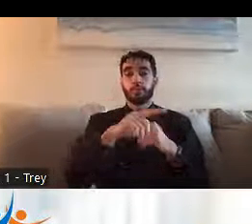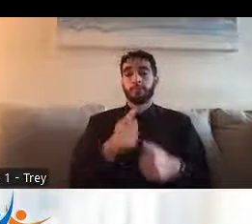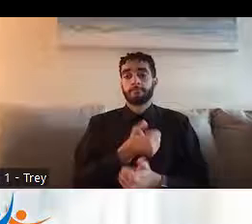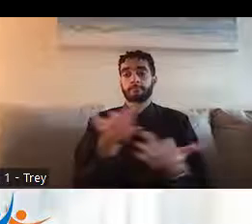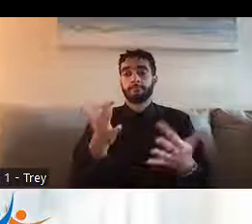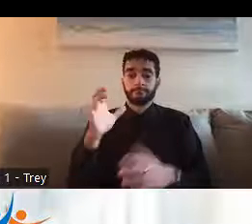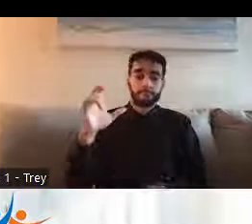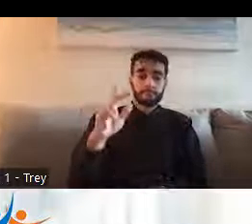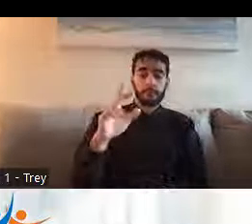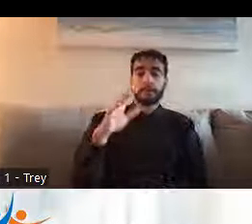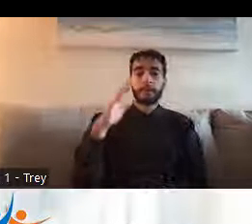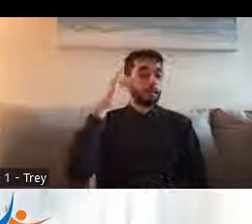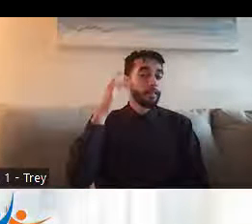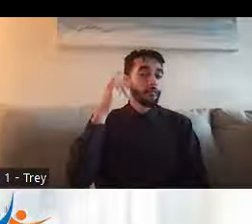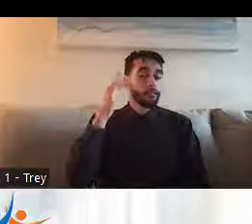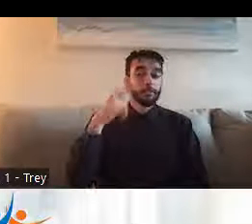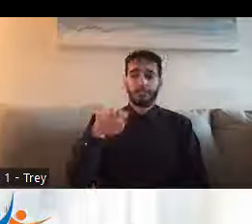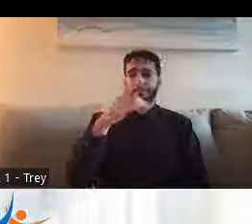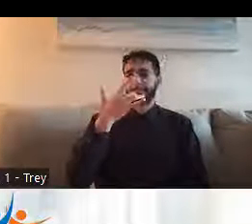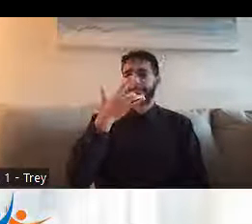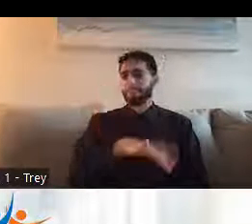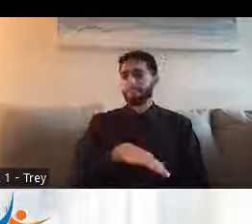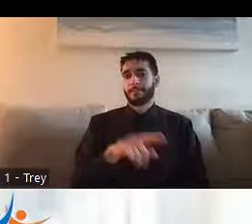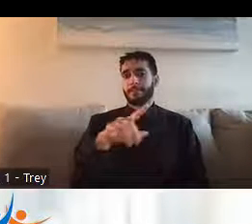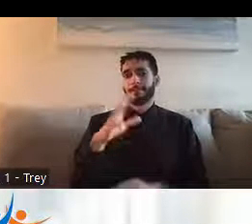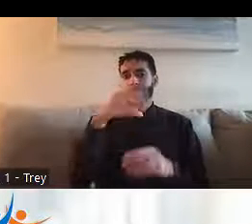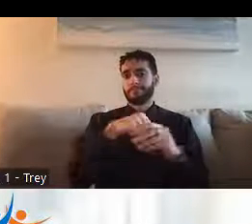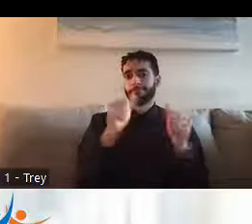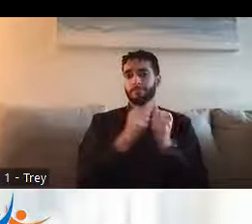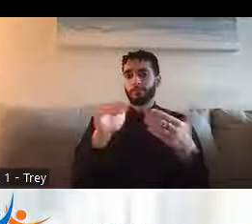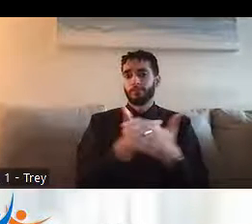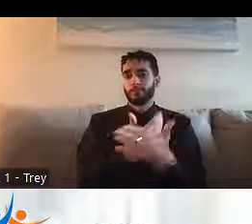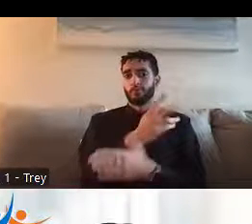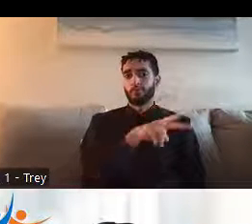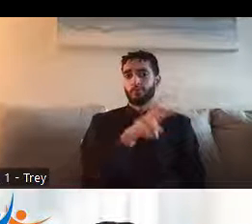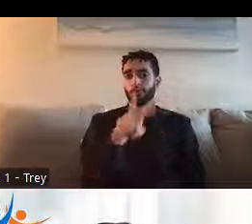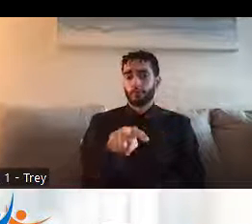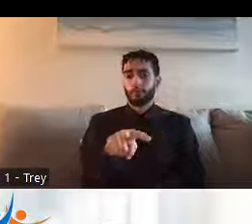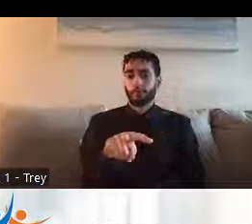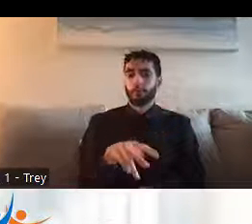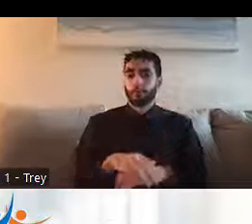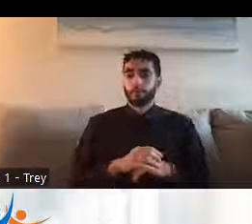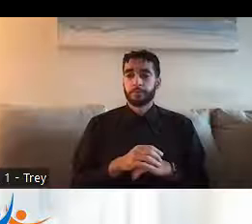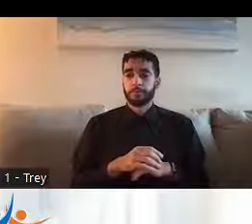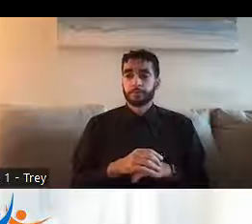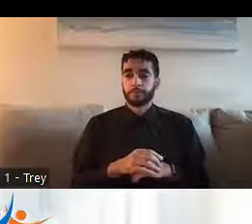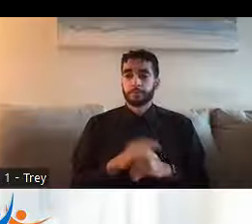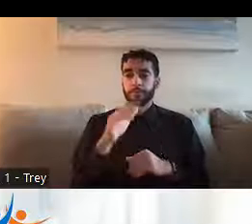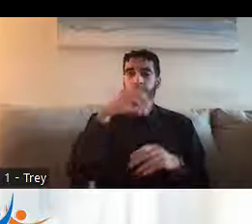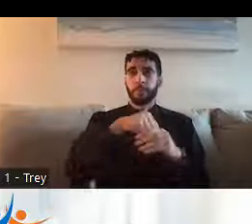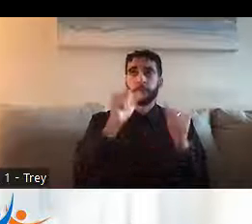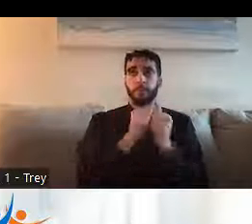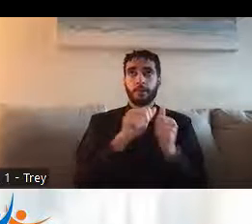And California was lucky that we are part of the new 22 awardees, and we are part of 30 that were awarded